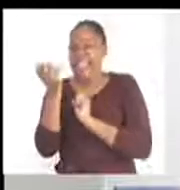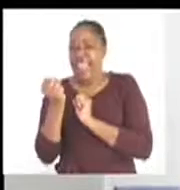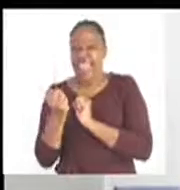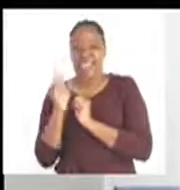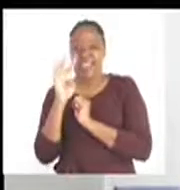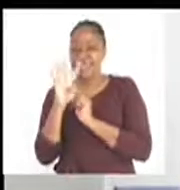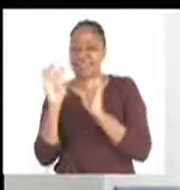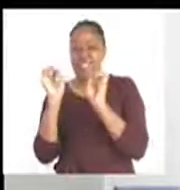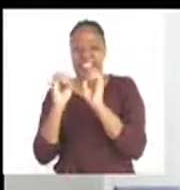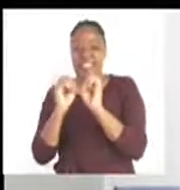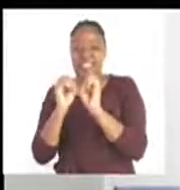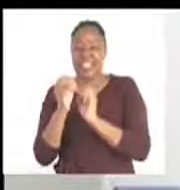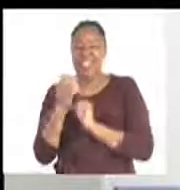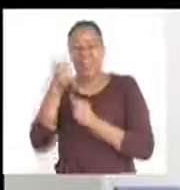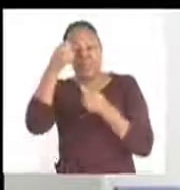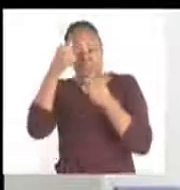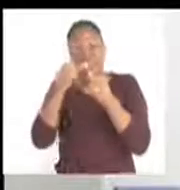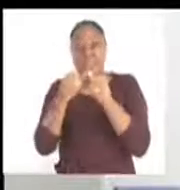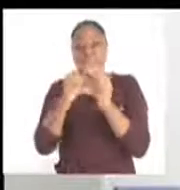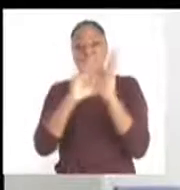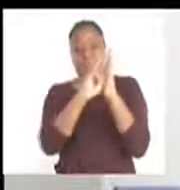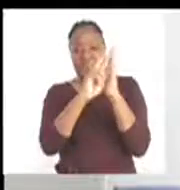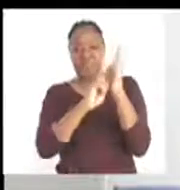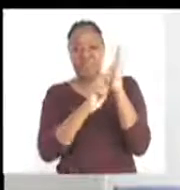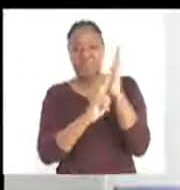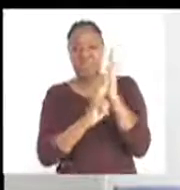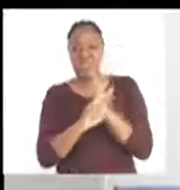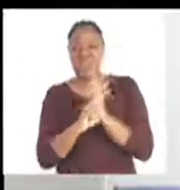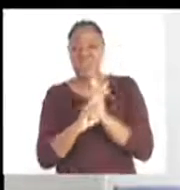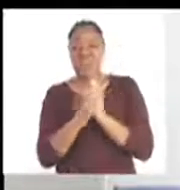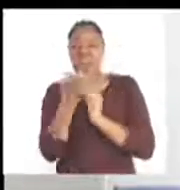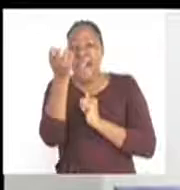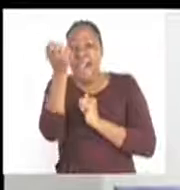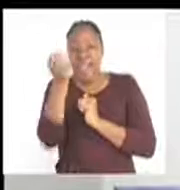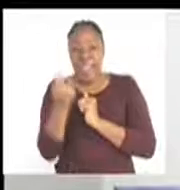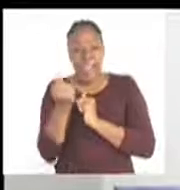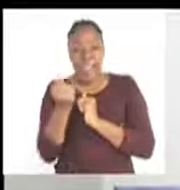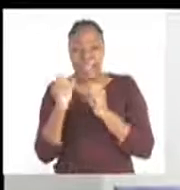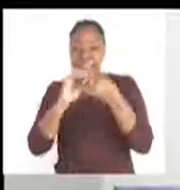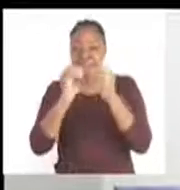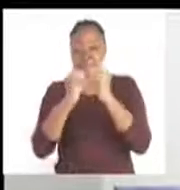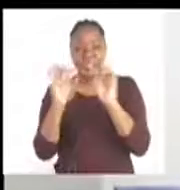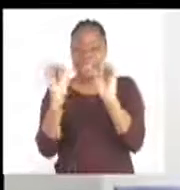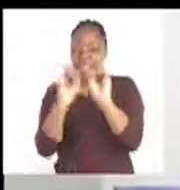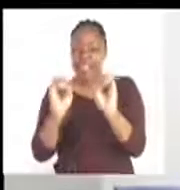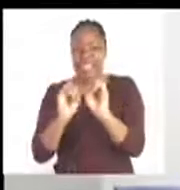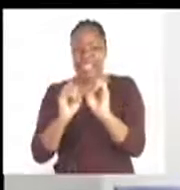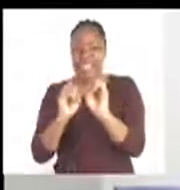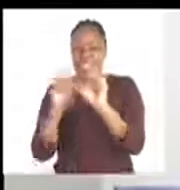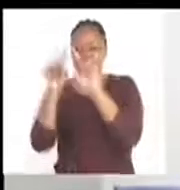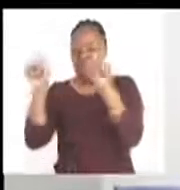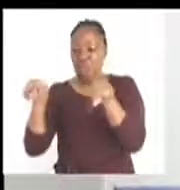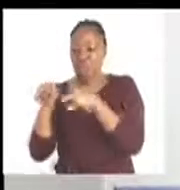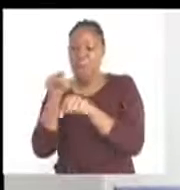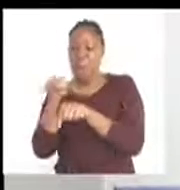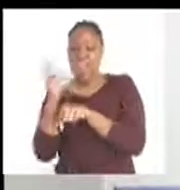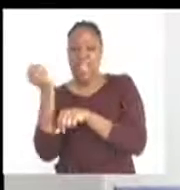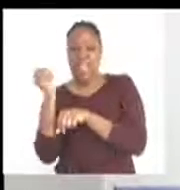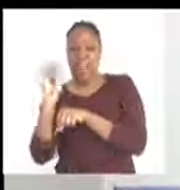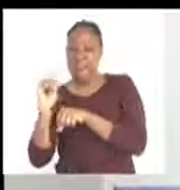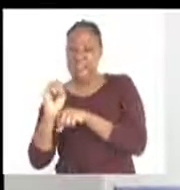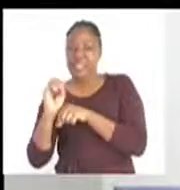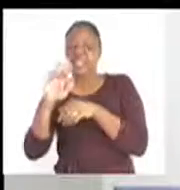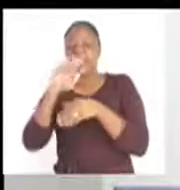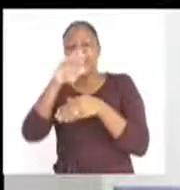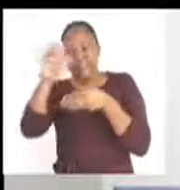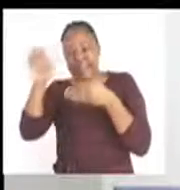a 4. So remember the rules of the game. If I don't have what is on this card on my board, I have to put the card